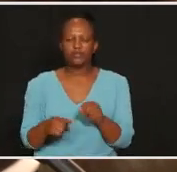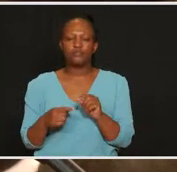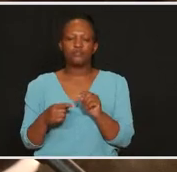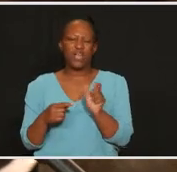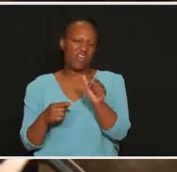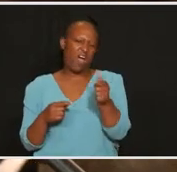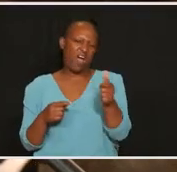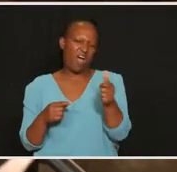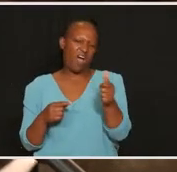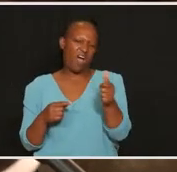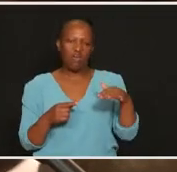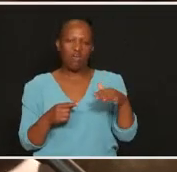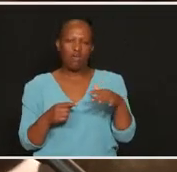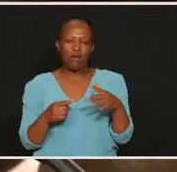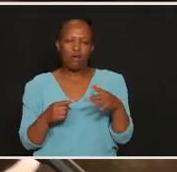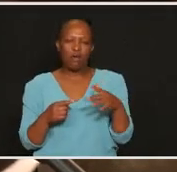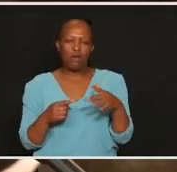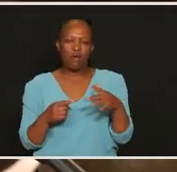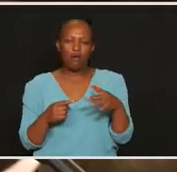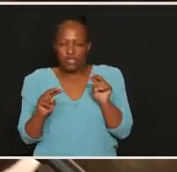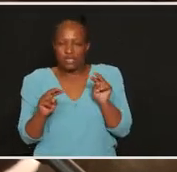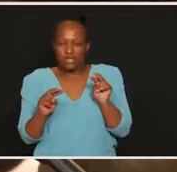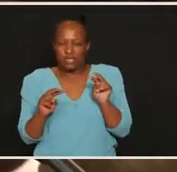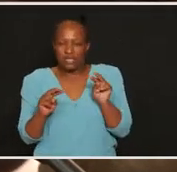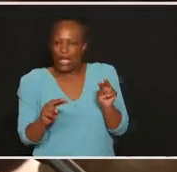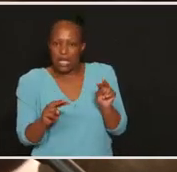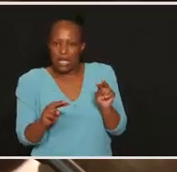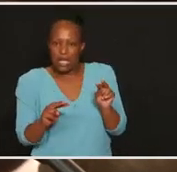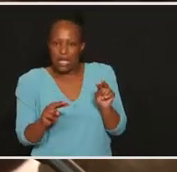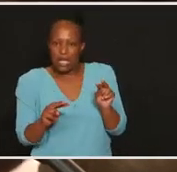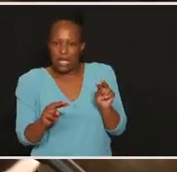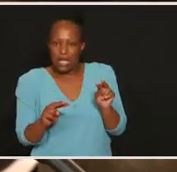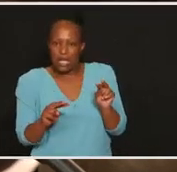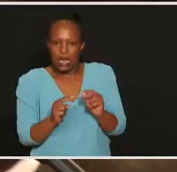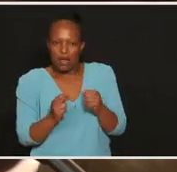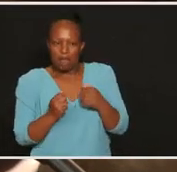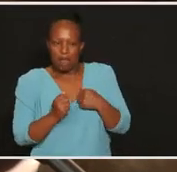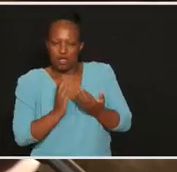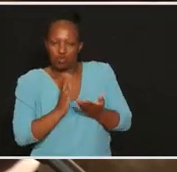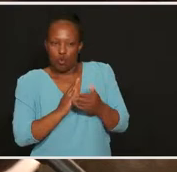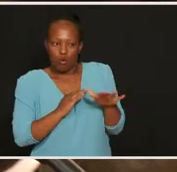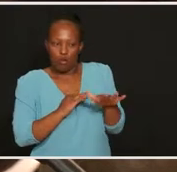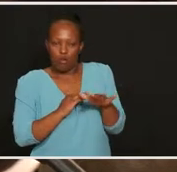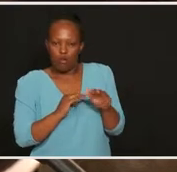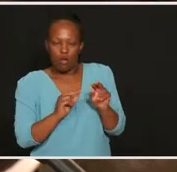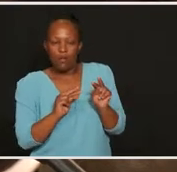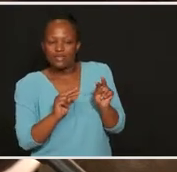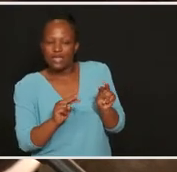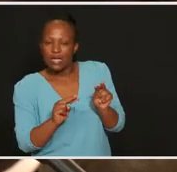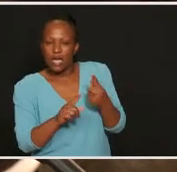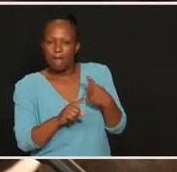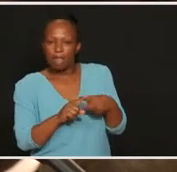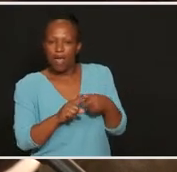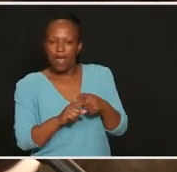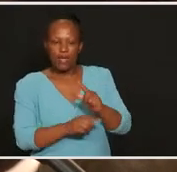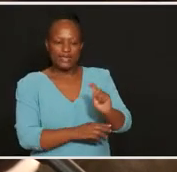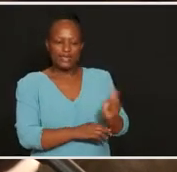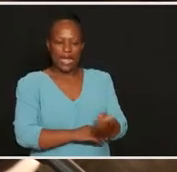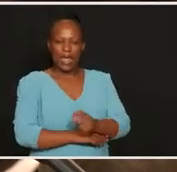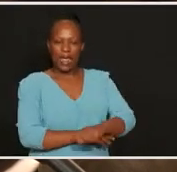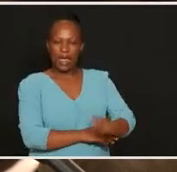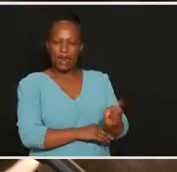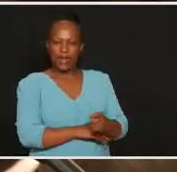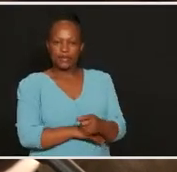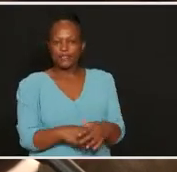and all of that I never seen anyone in my local school playing tennis therefore he's saying